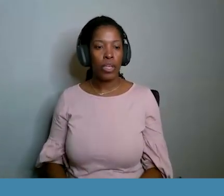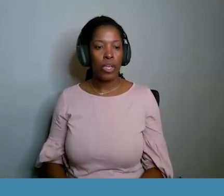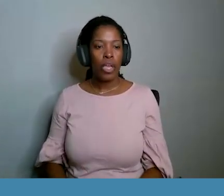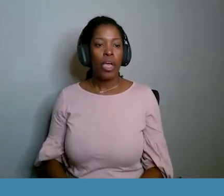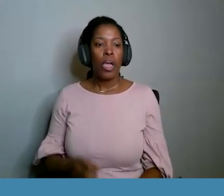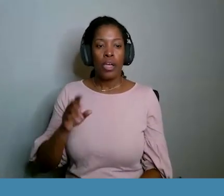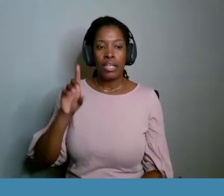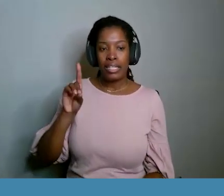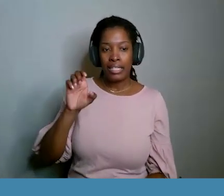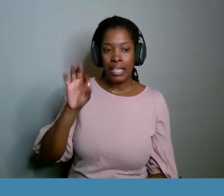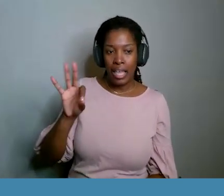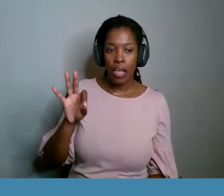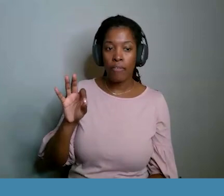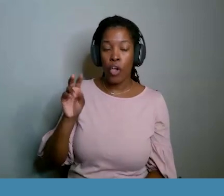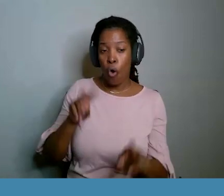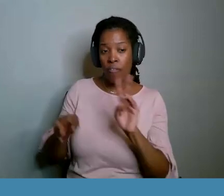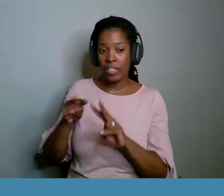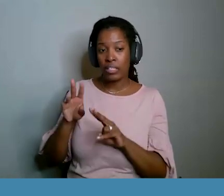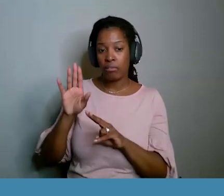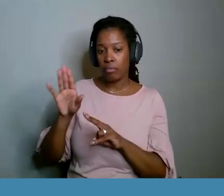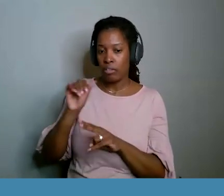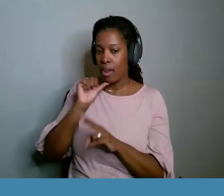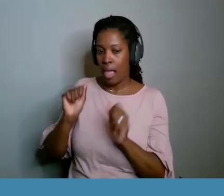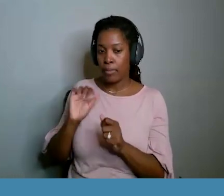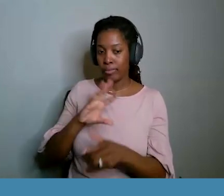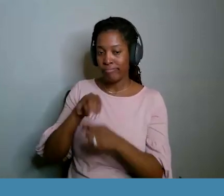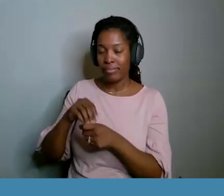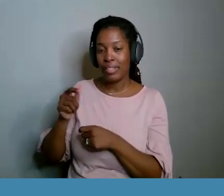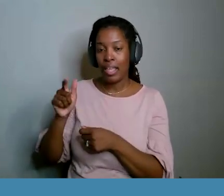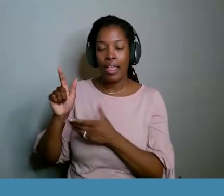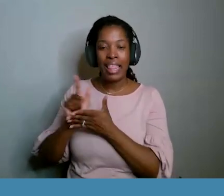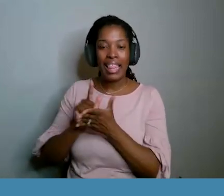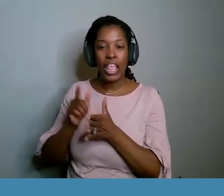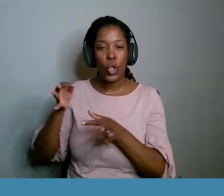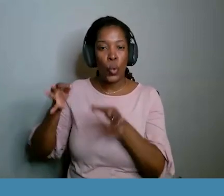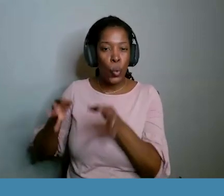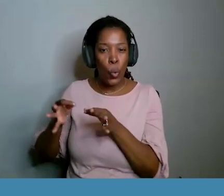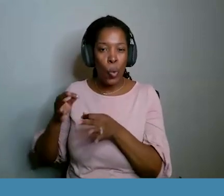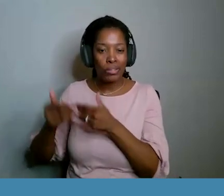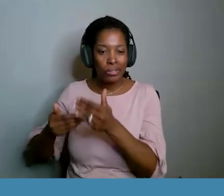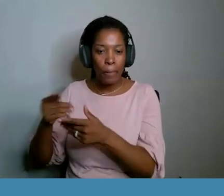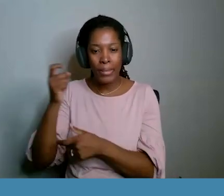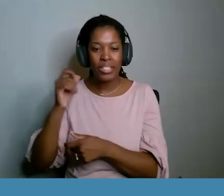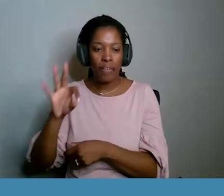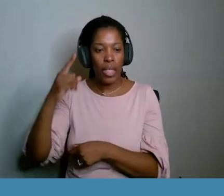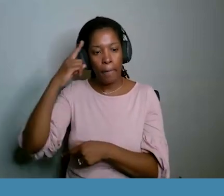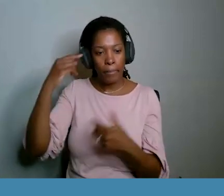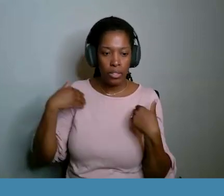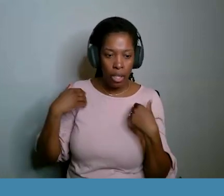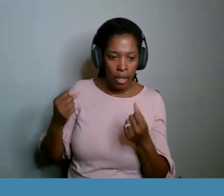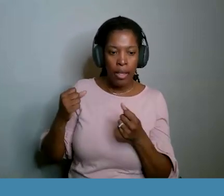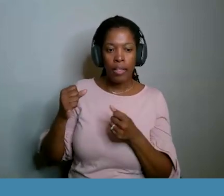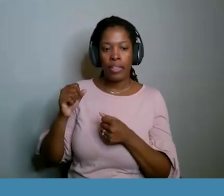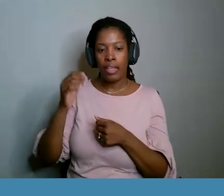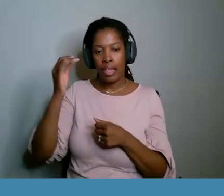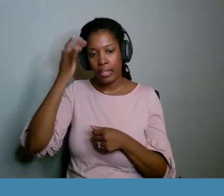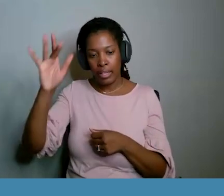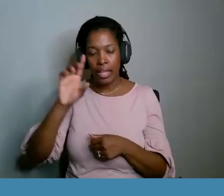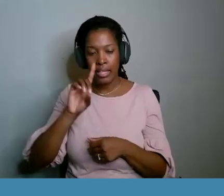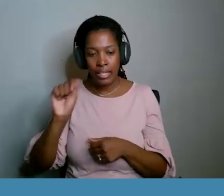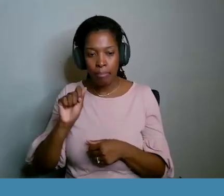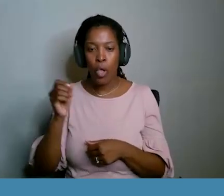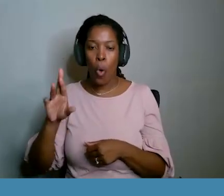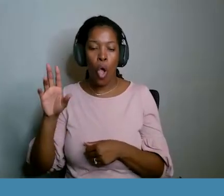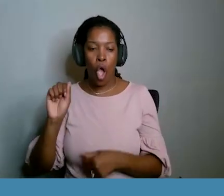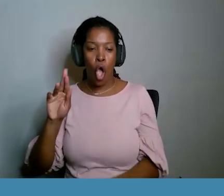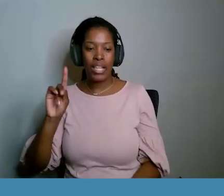proceedings because of their mental illness, intellectual disability, or autism. So like I said, it's similar to the forensic setting for